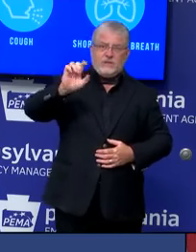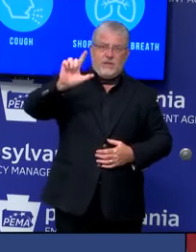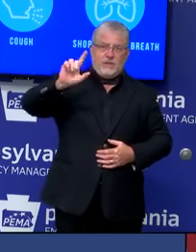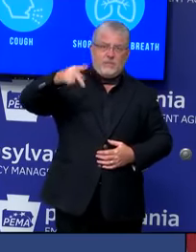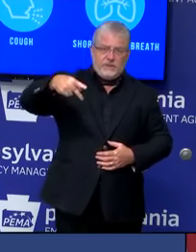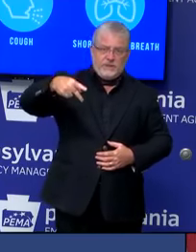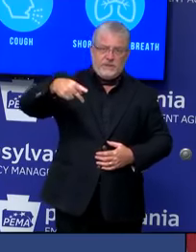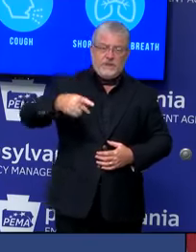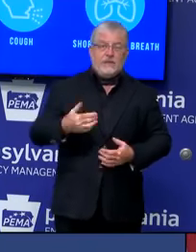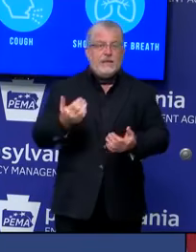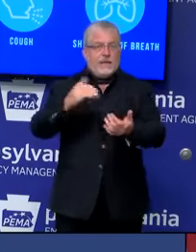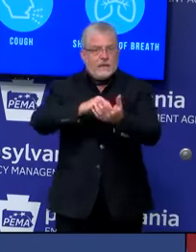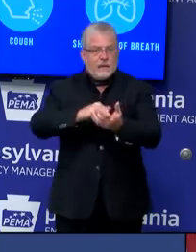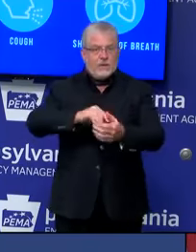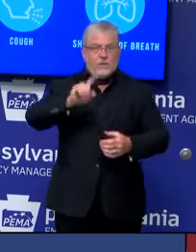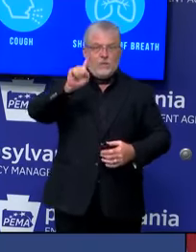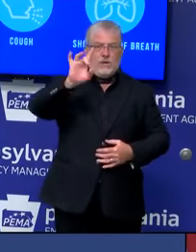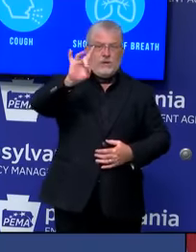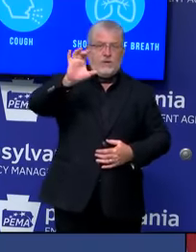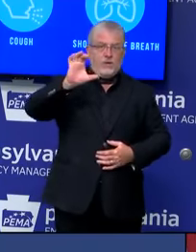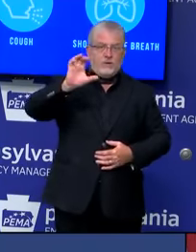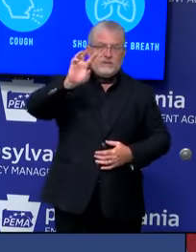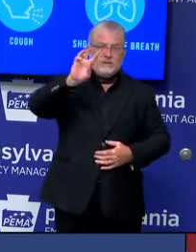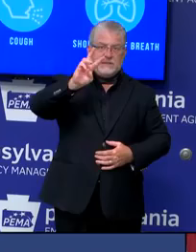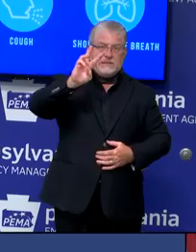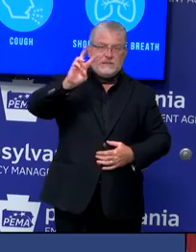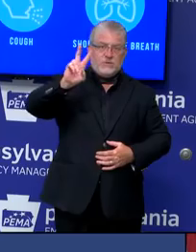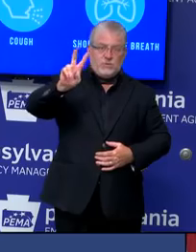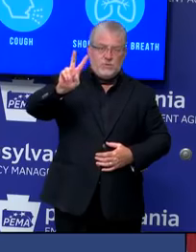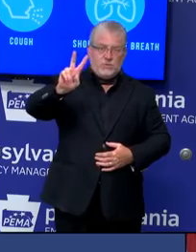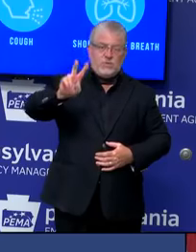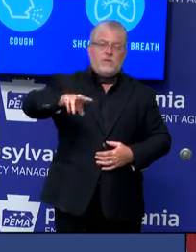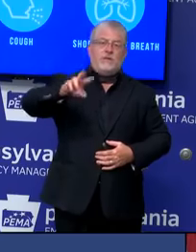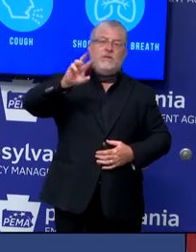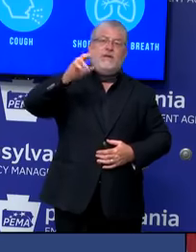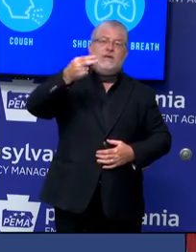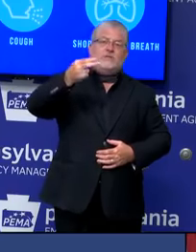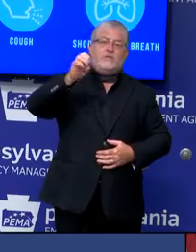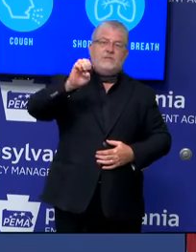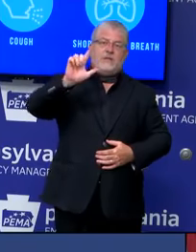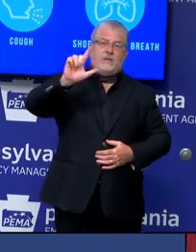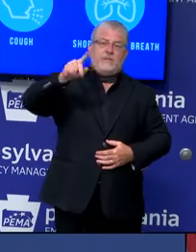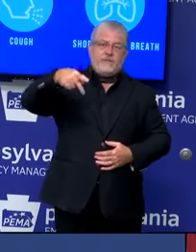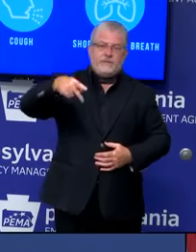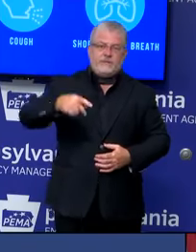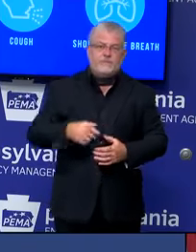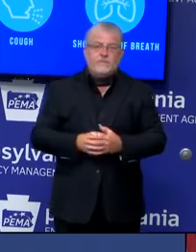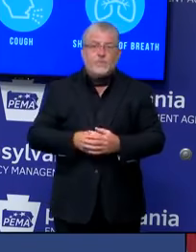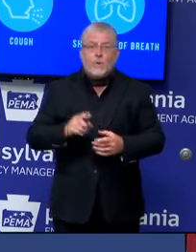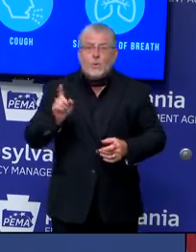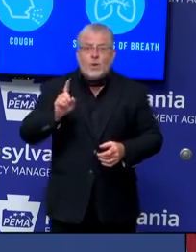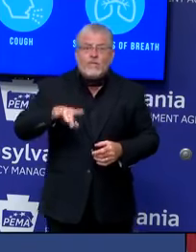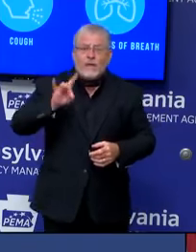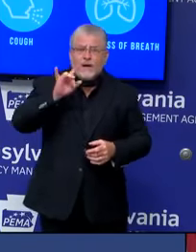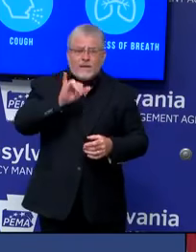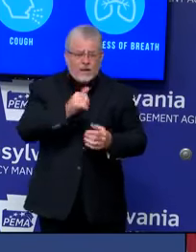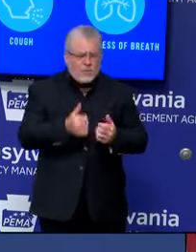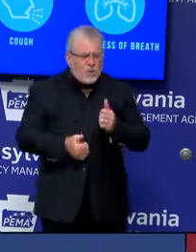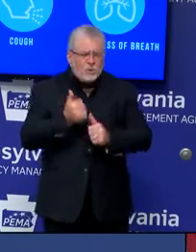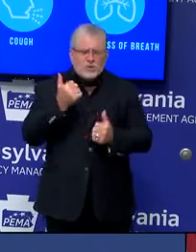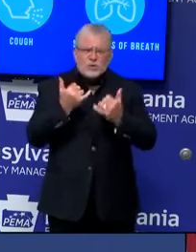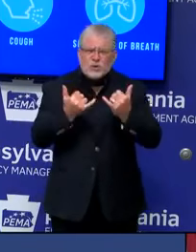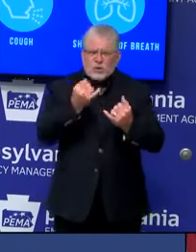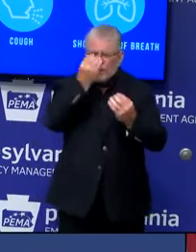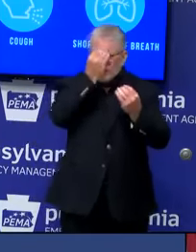-662-HELP. For the most reliable information related to Pennsylvania's response to COVID-19, always